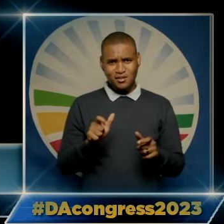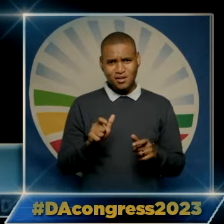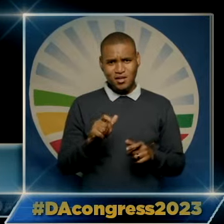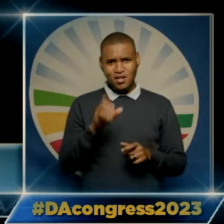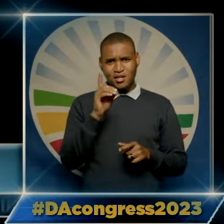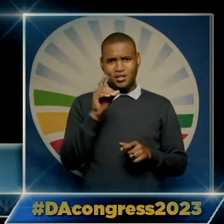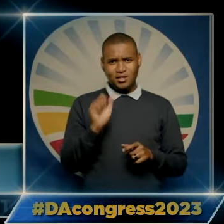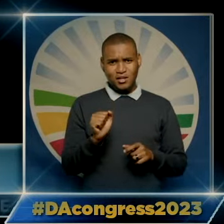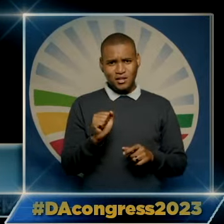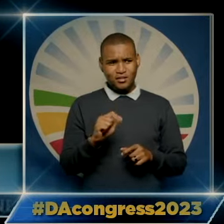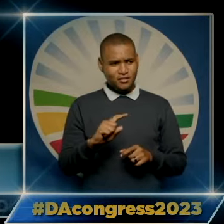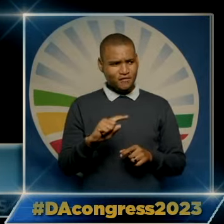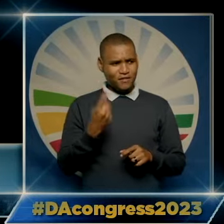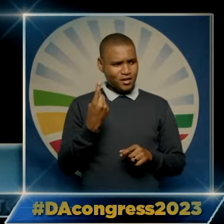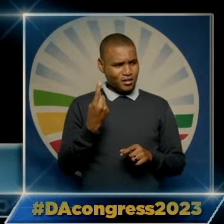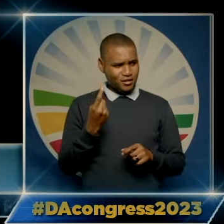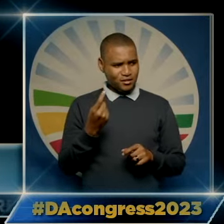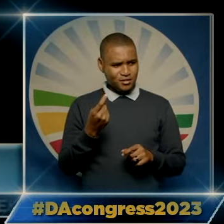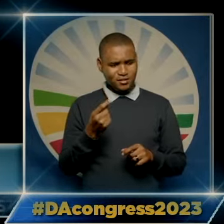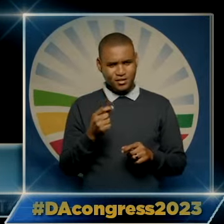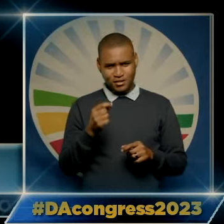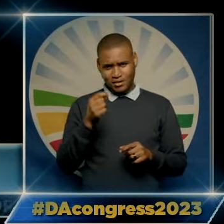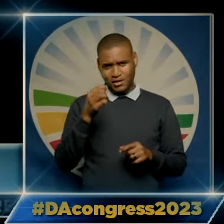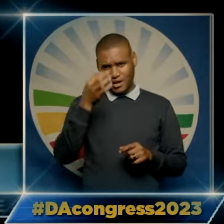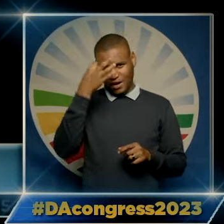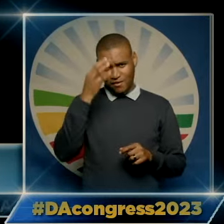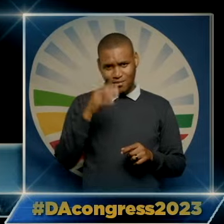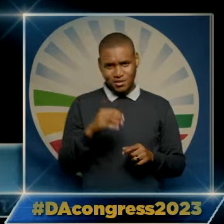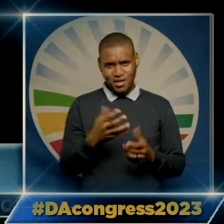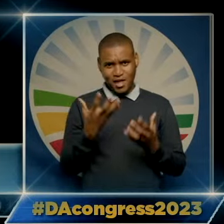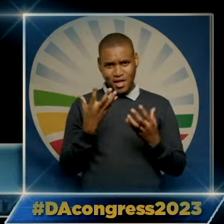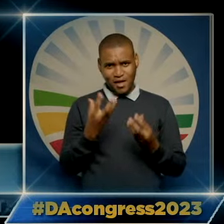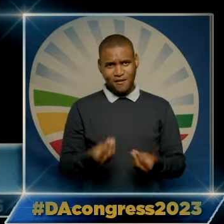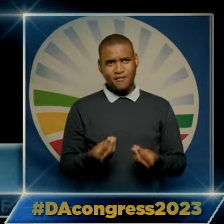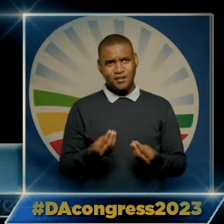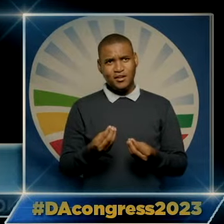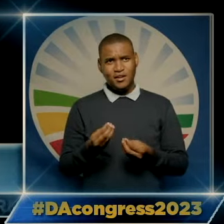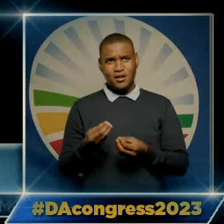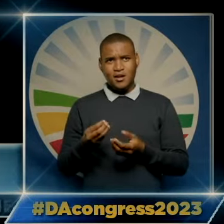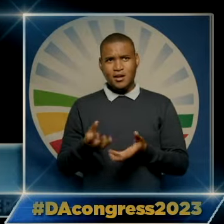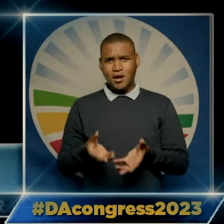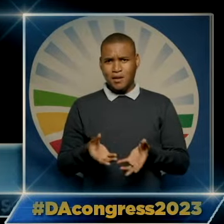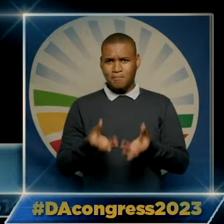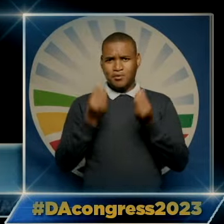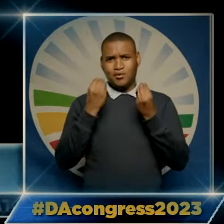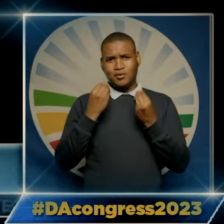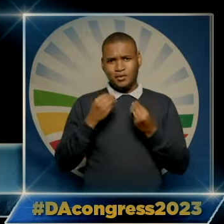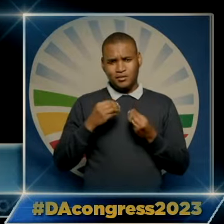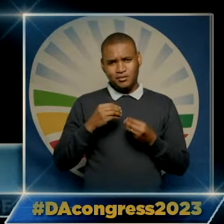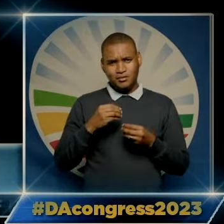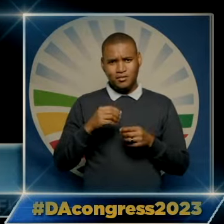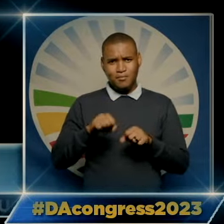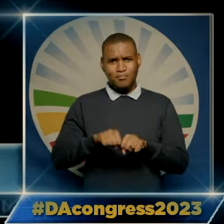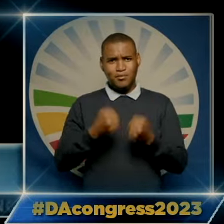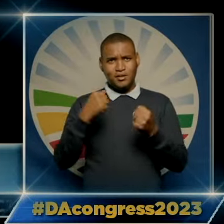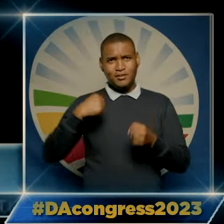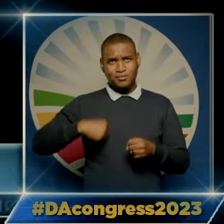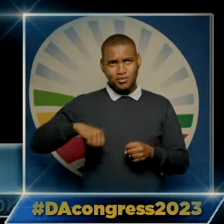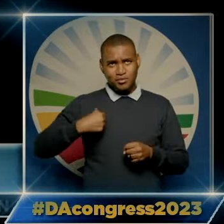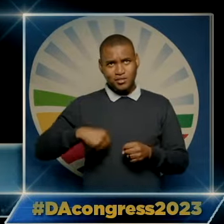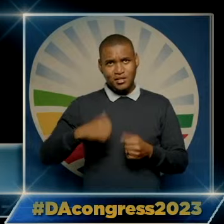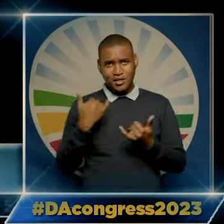DA's first government in KwaZulu-Natal. Having inherited a broken municipality, it is now proudly